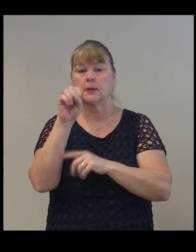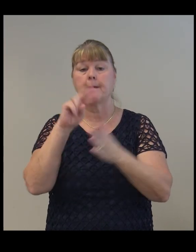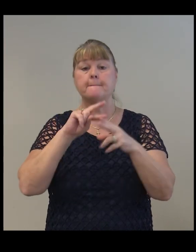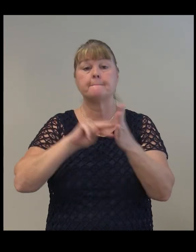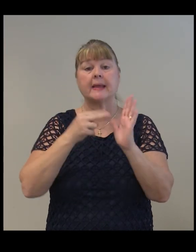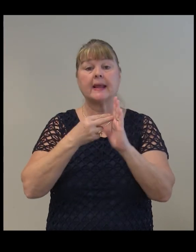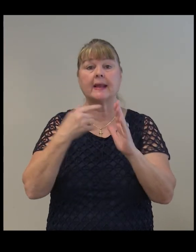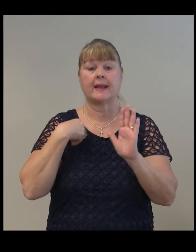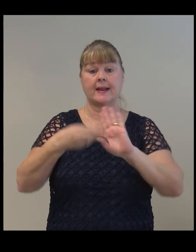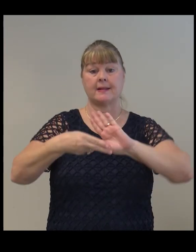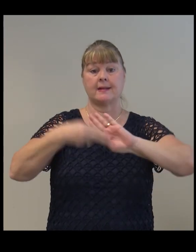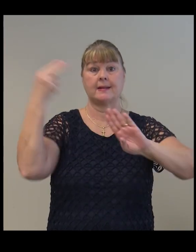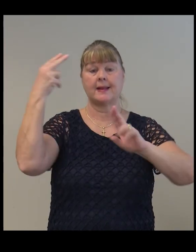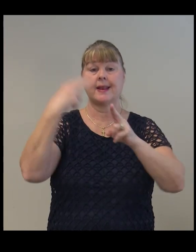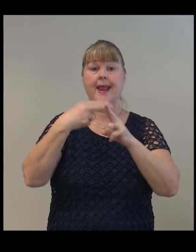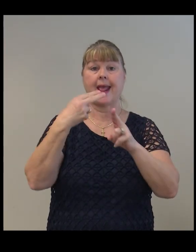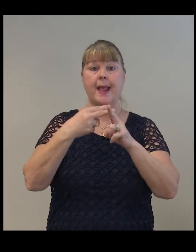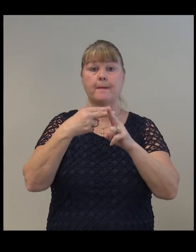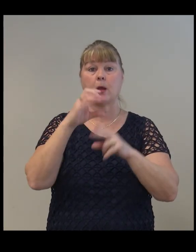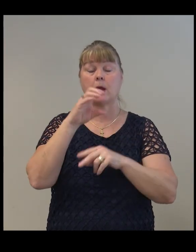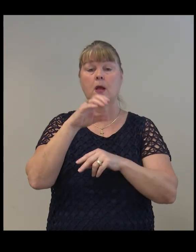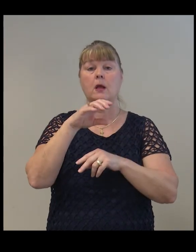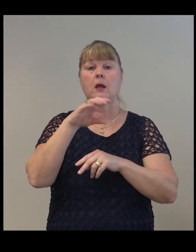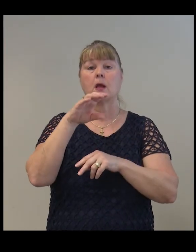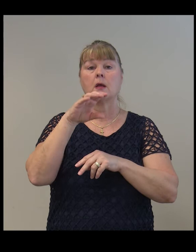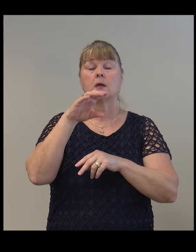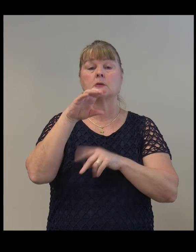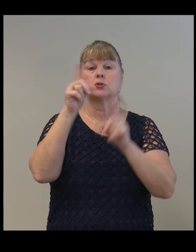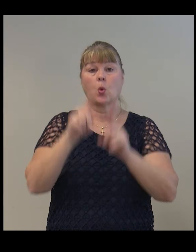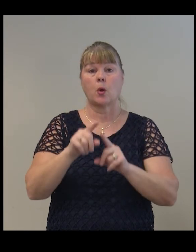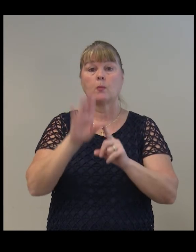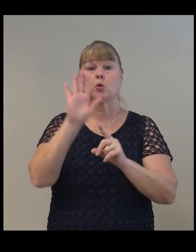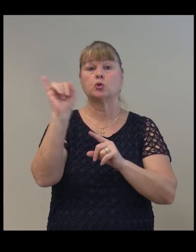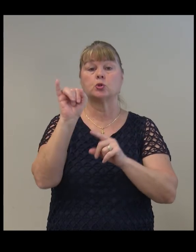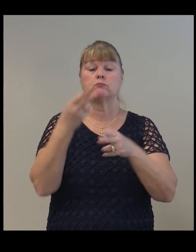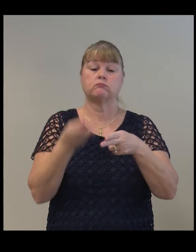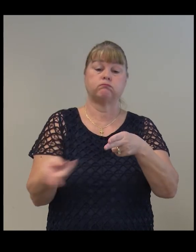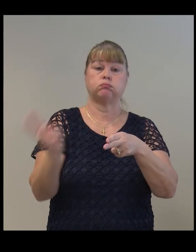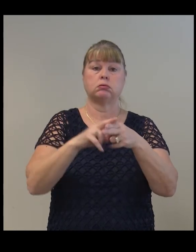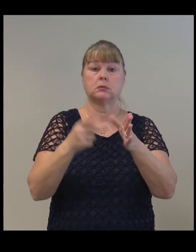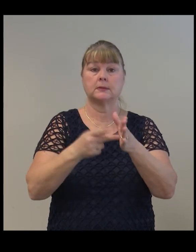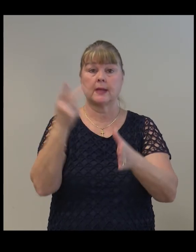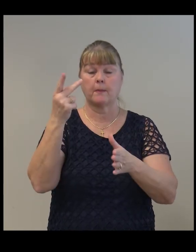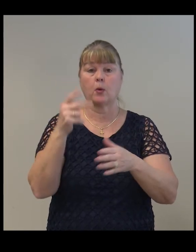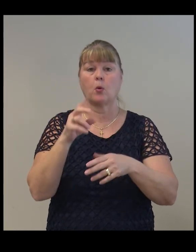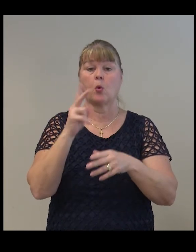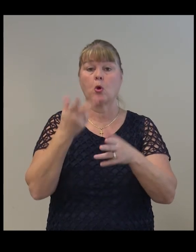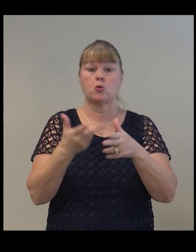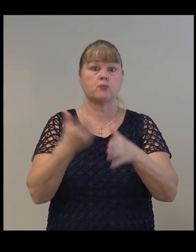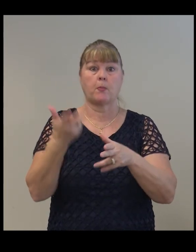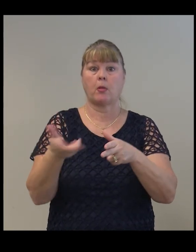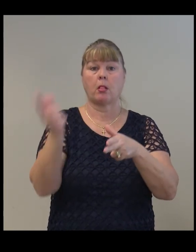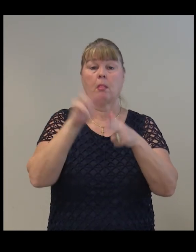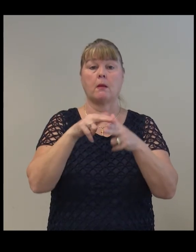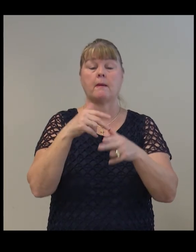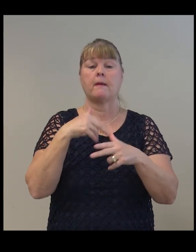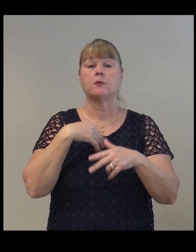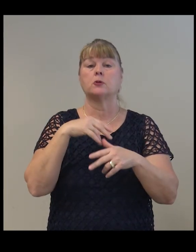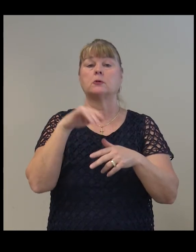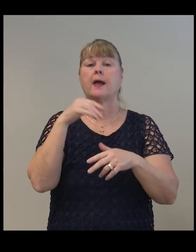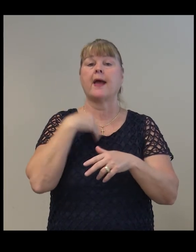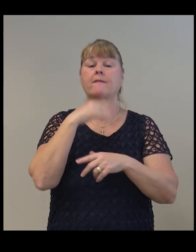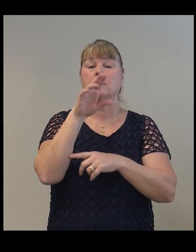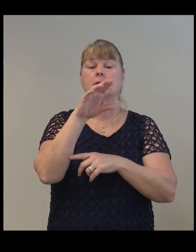named storm, your insurance deductibles may double. They may triple. You may have a certain deductible when there's not a